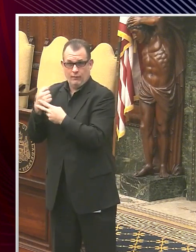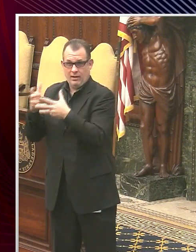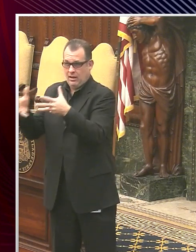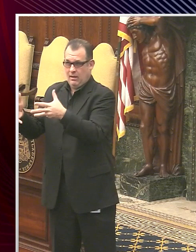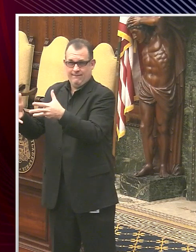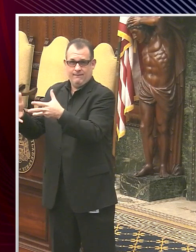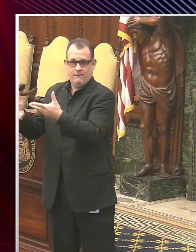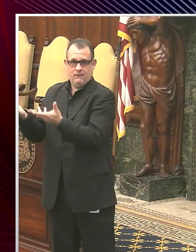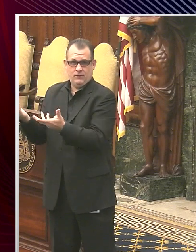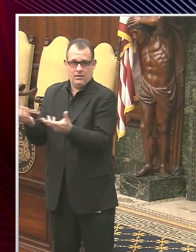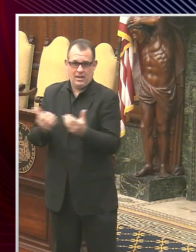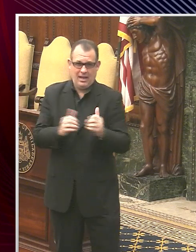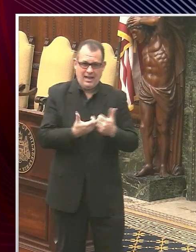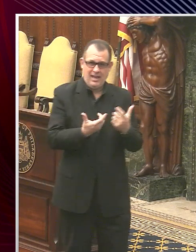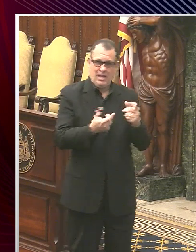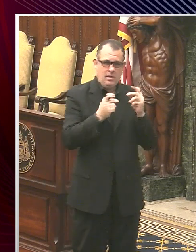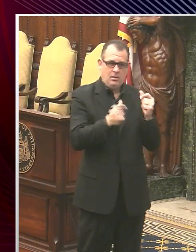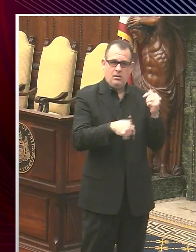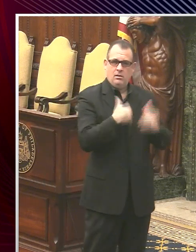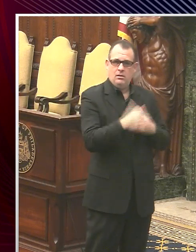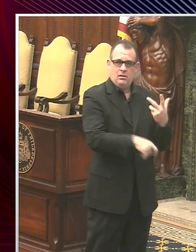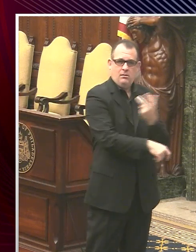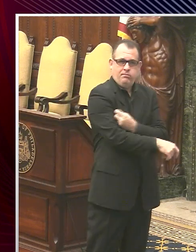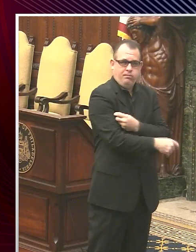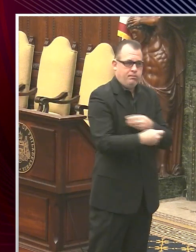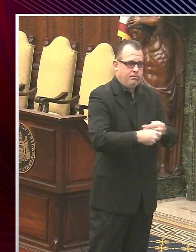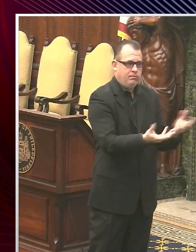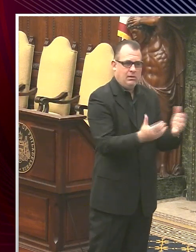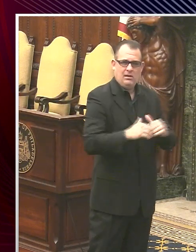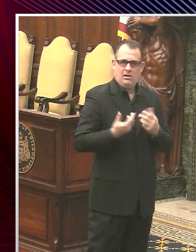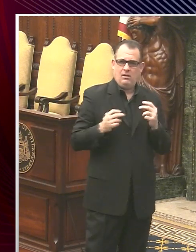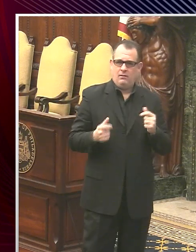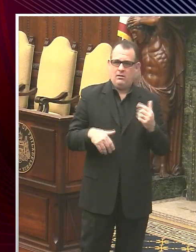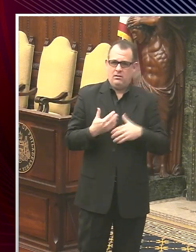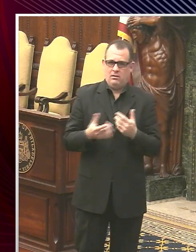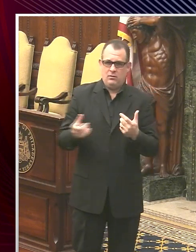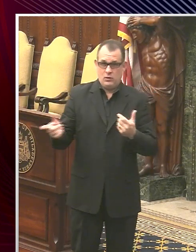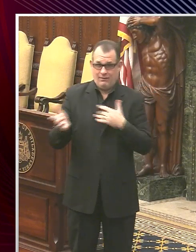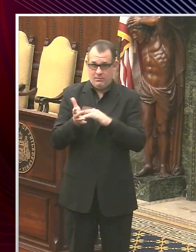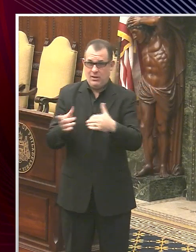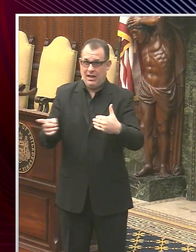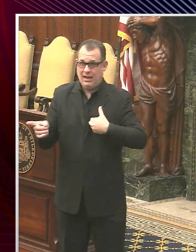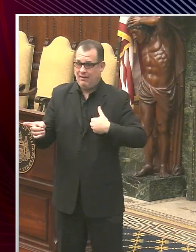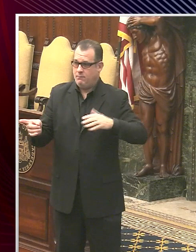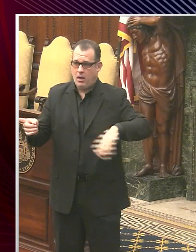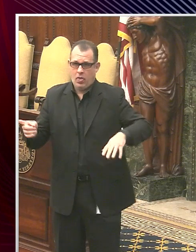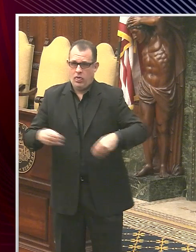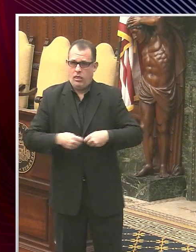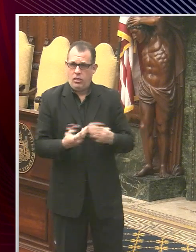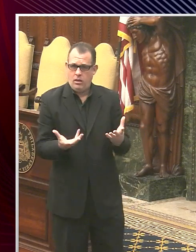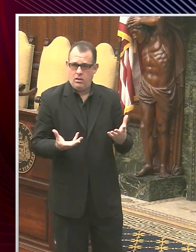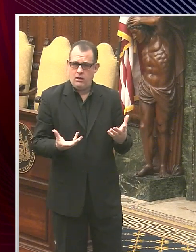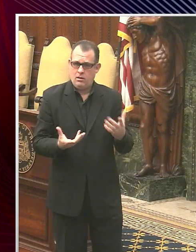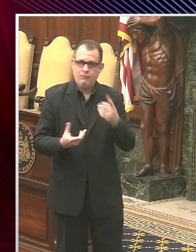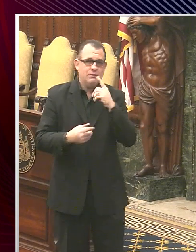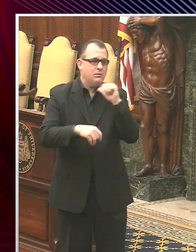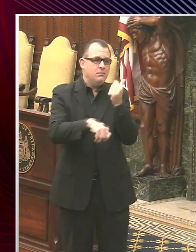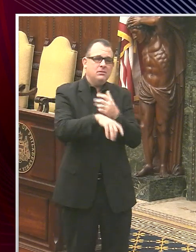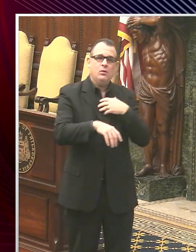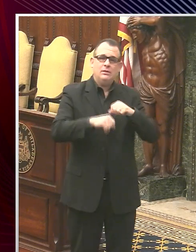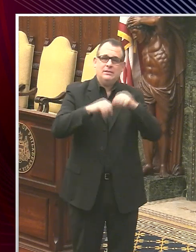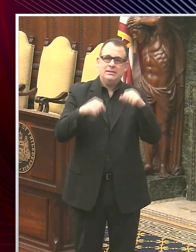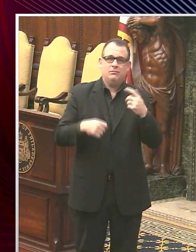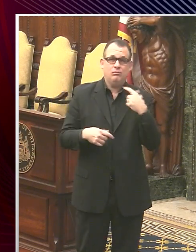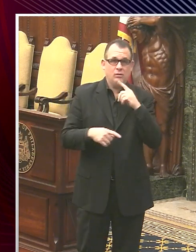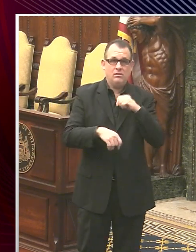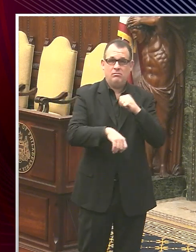how are you going to speed up vaccinations? Yeah, well, when you initially set up a system, you have to put vaccine in all these